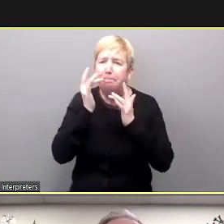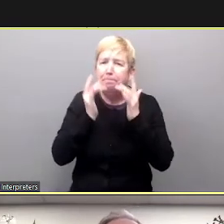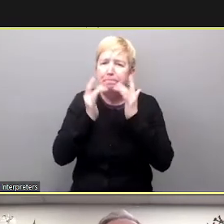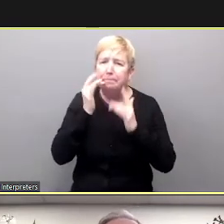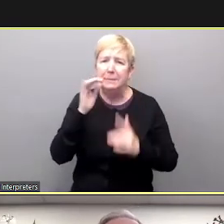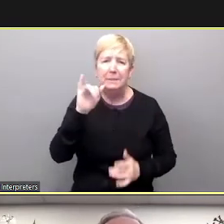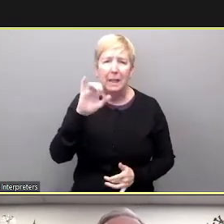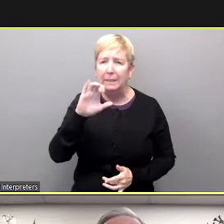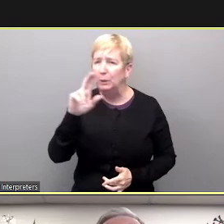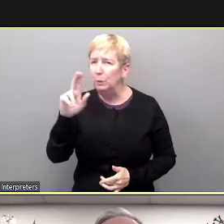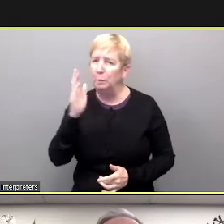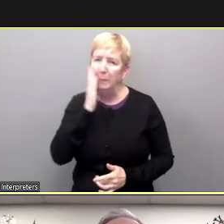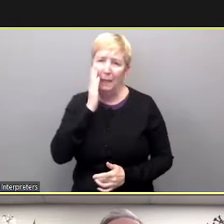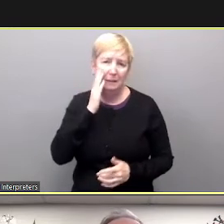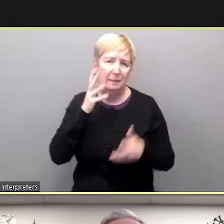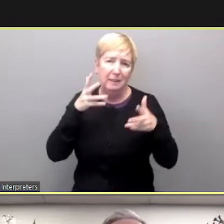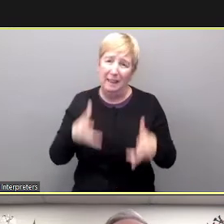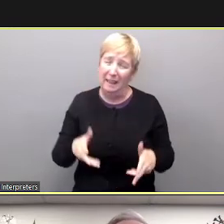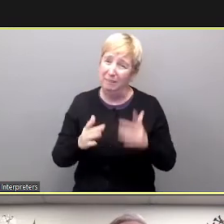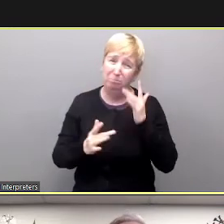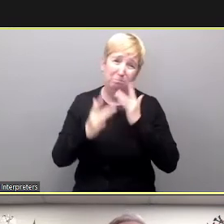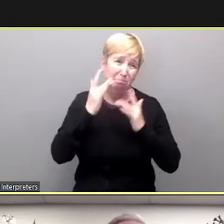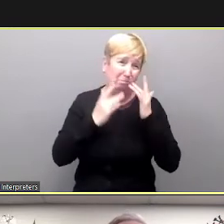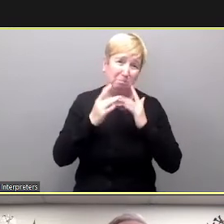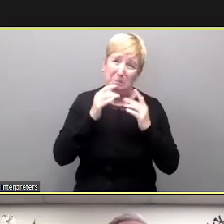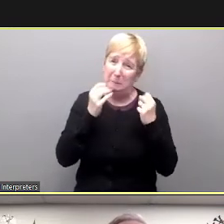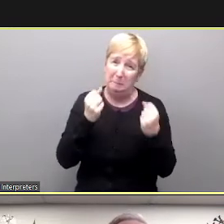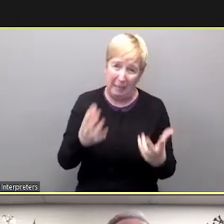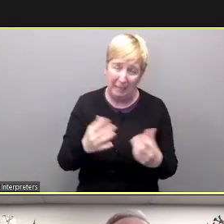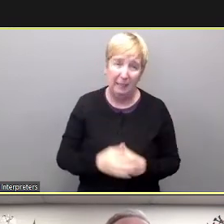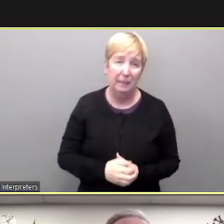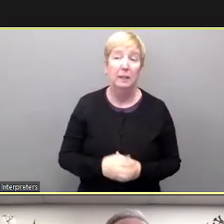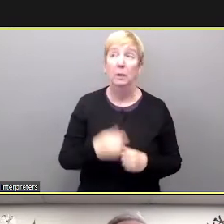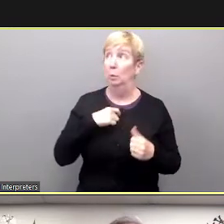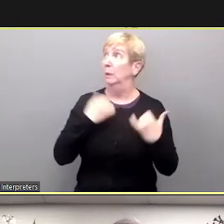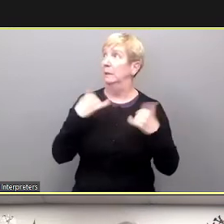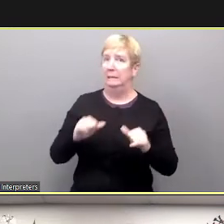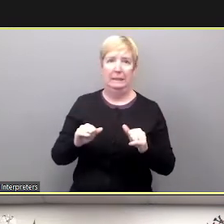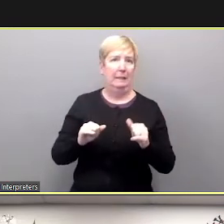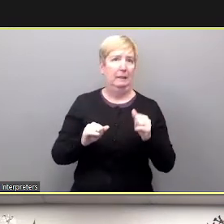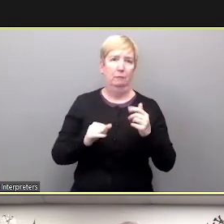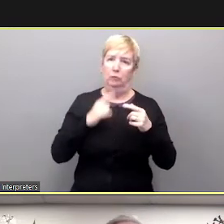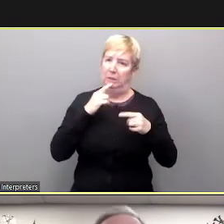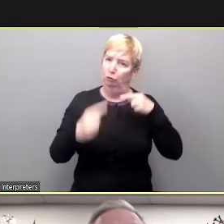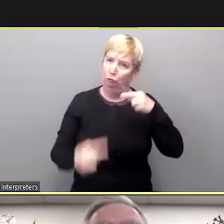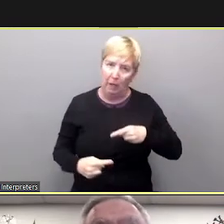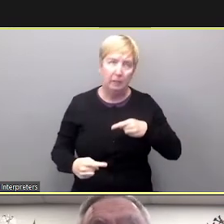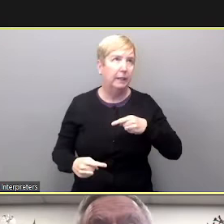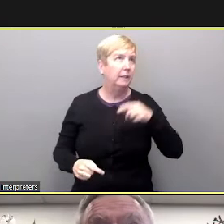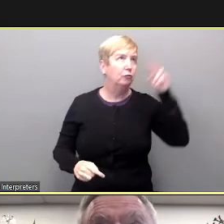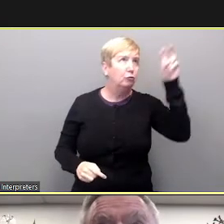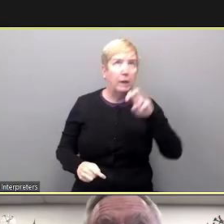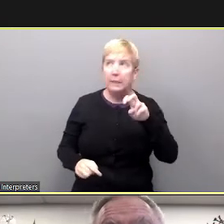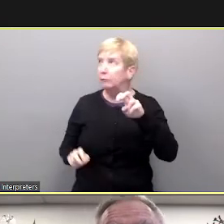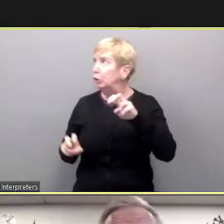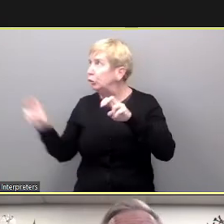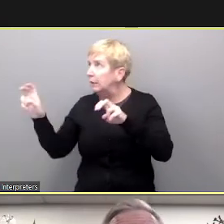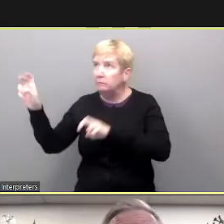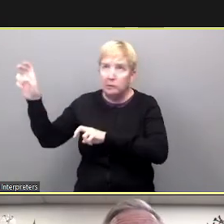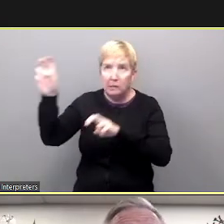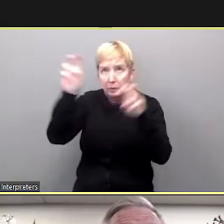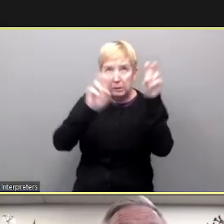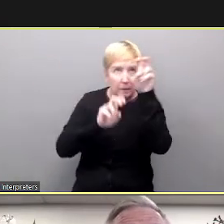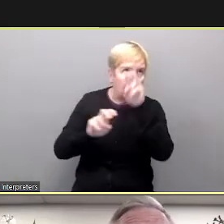available. Next slide. And we continue to struggle to move people around the state. On the brighter side, Presbyterian's